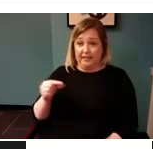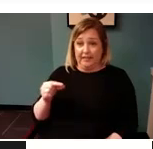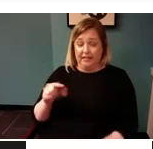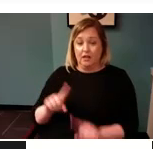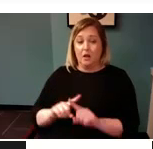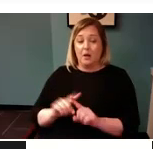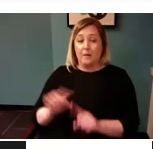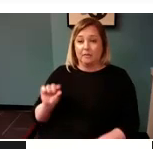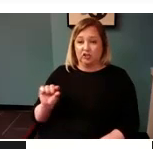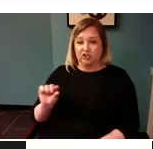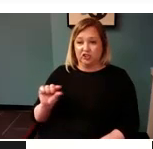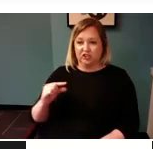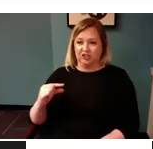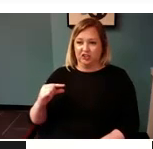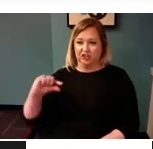the graph